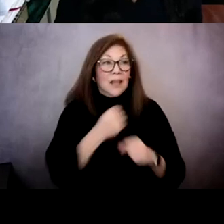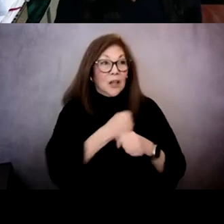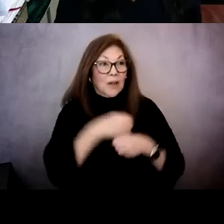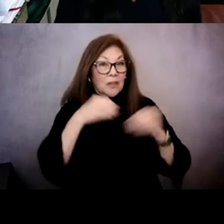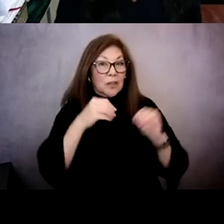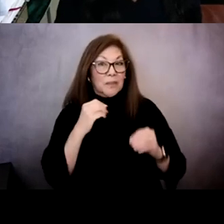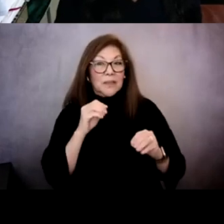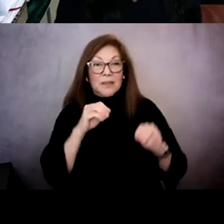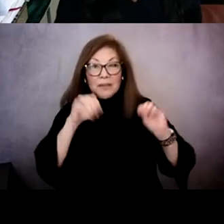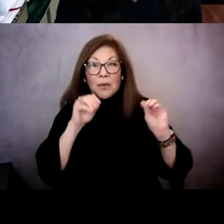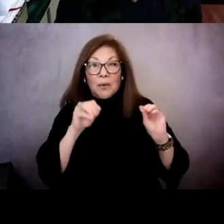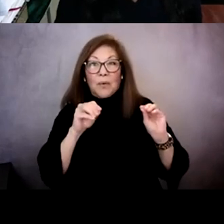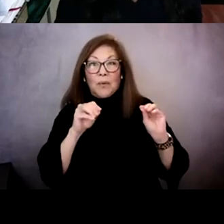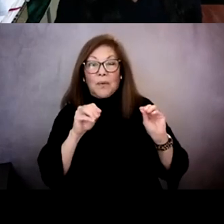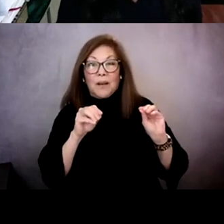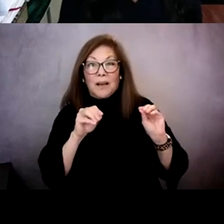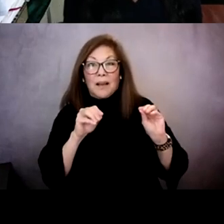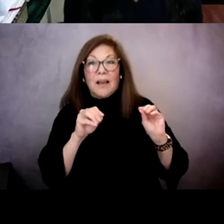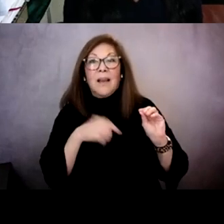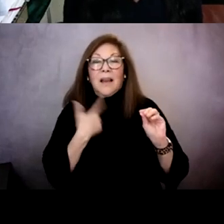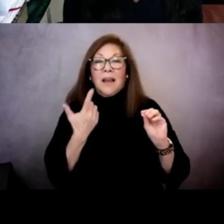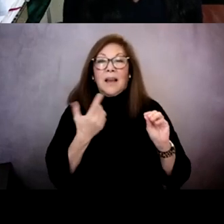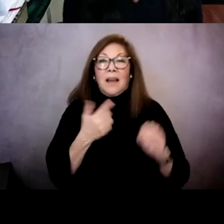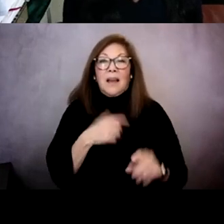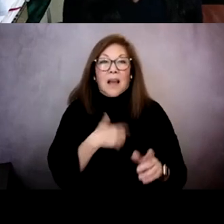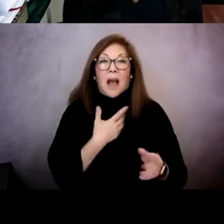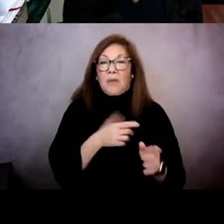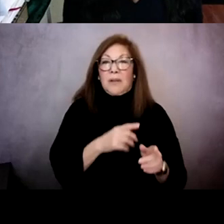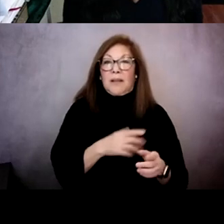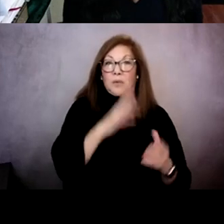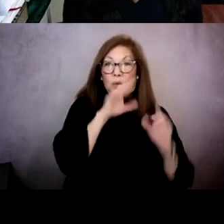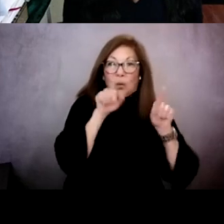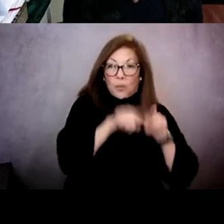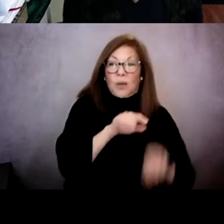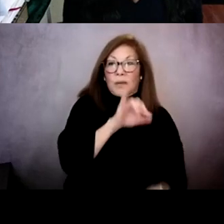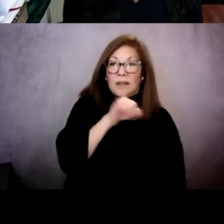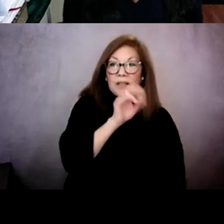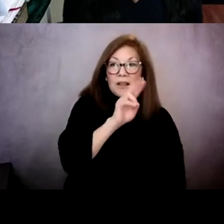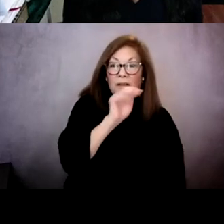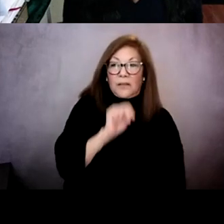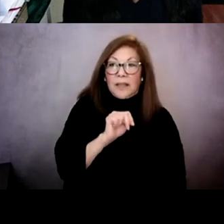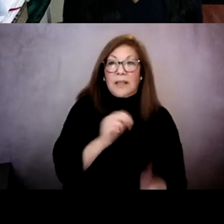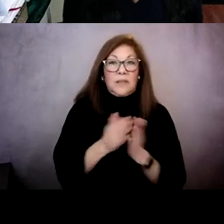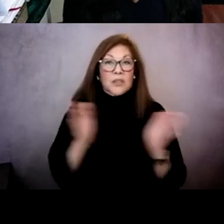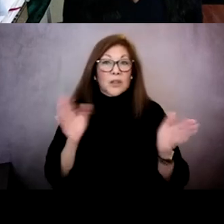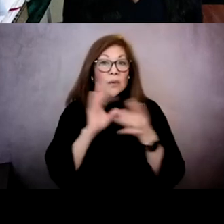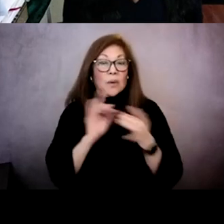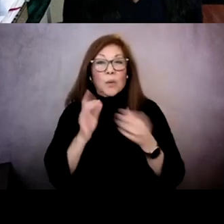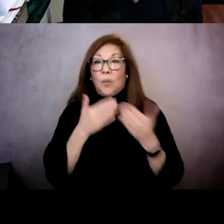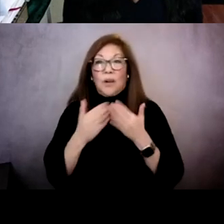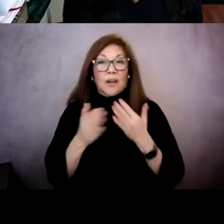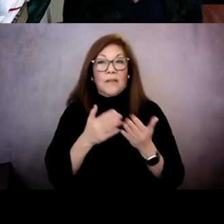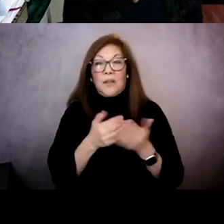but I second everything Jafreen said. But what I would just say is a general exhortation, which is whatever your sphere